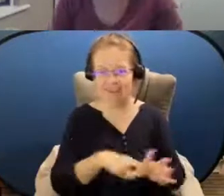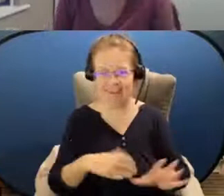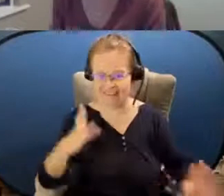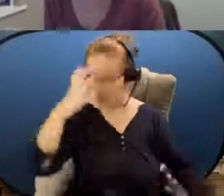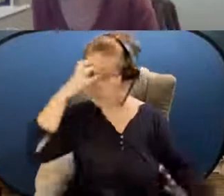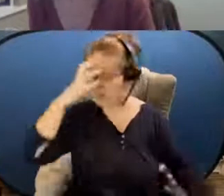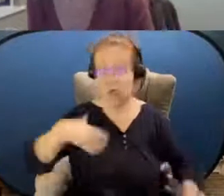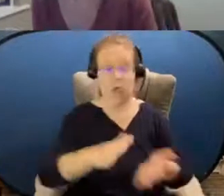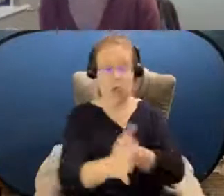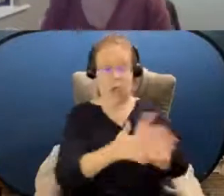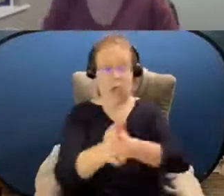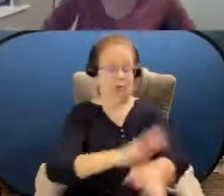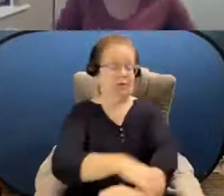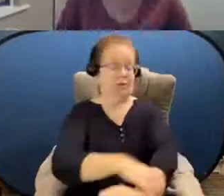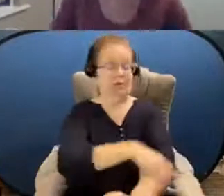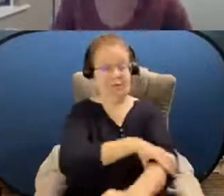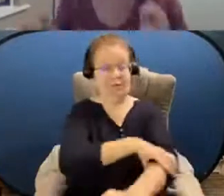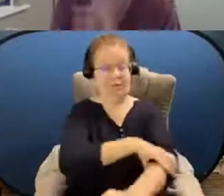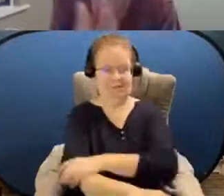on.